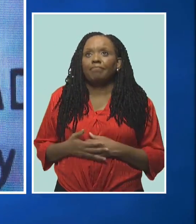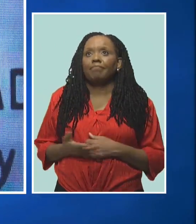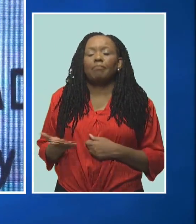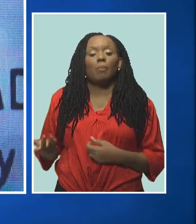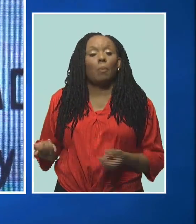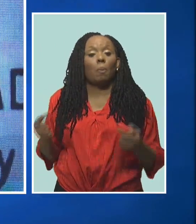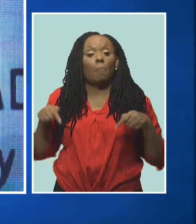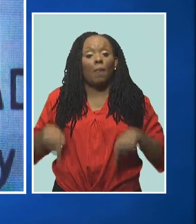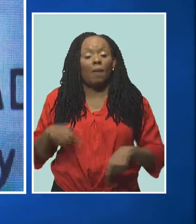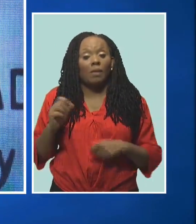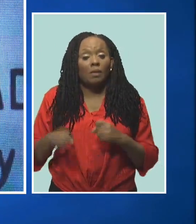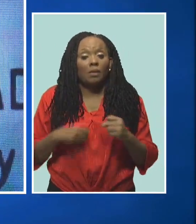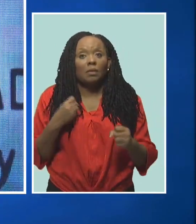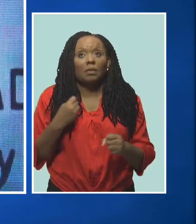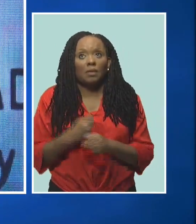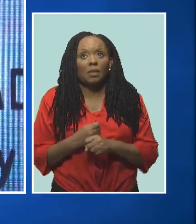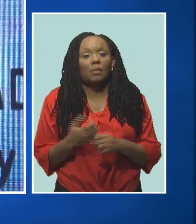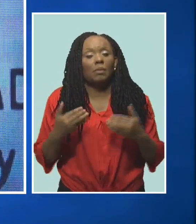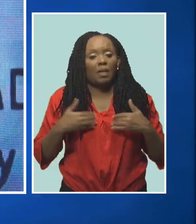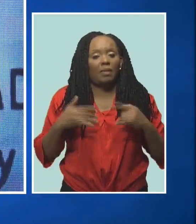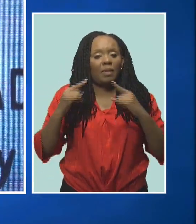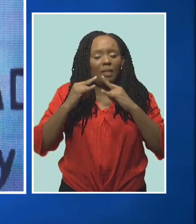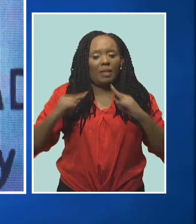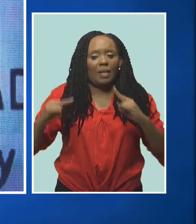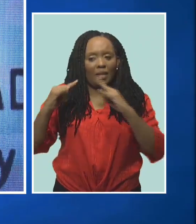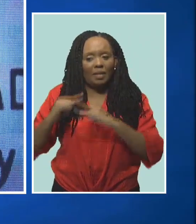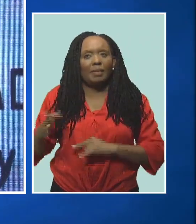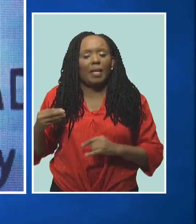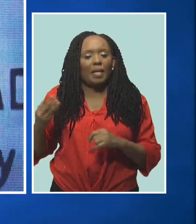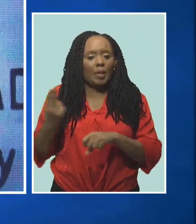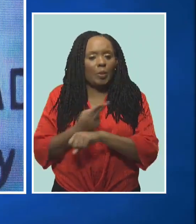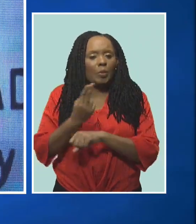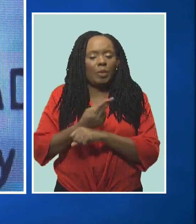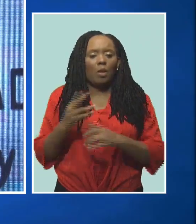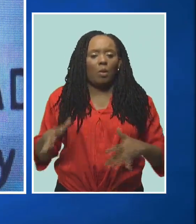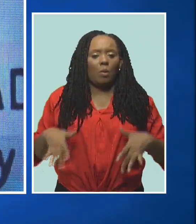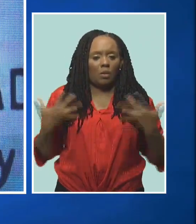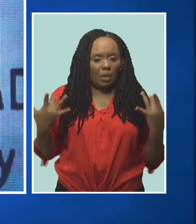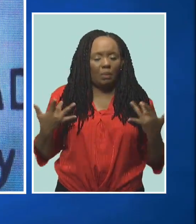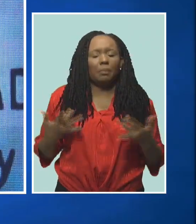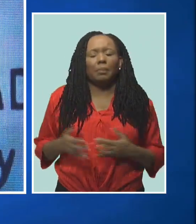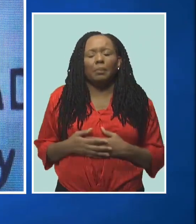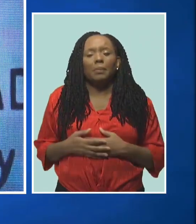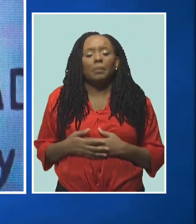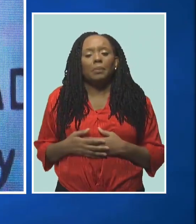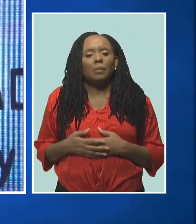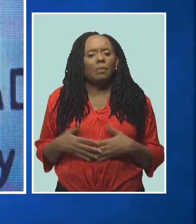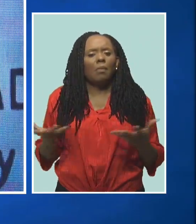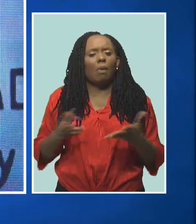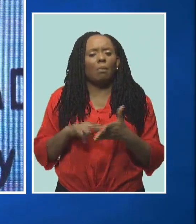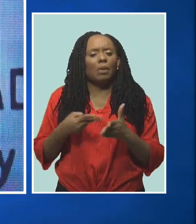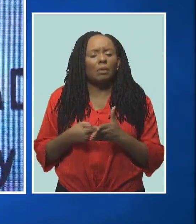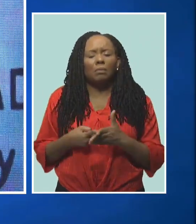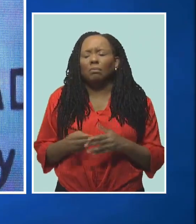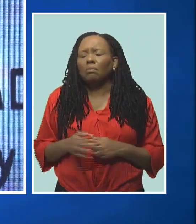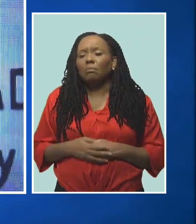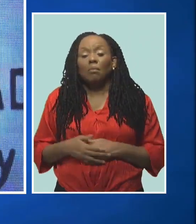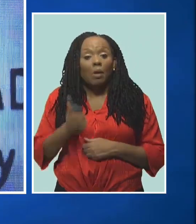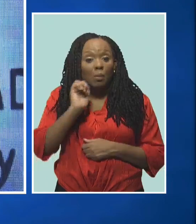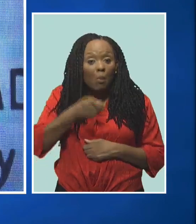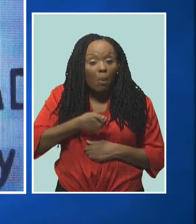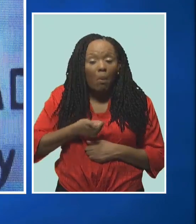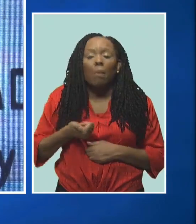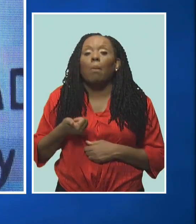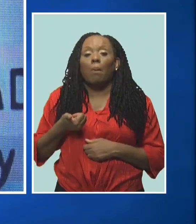are running camps by WhatsApp. What do I mean? From tomorrow, we will